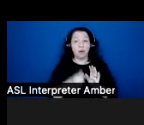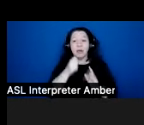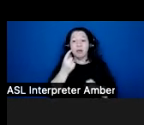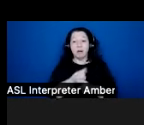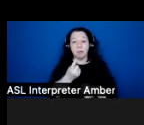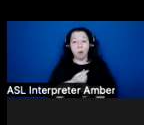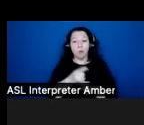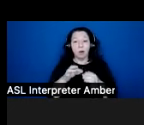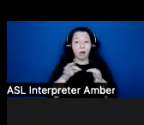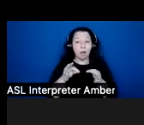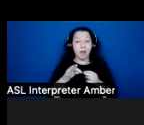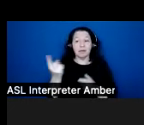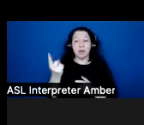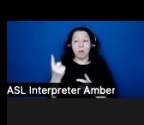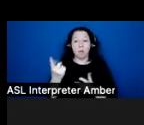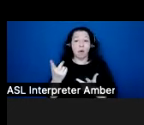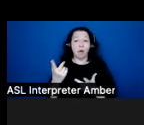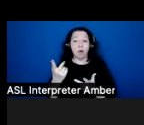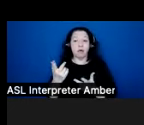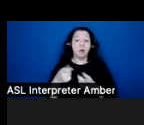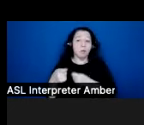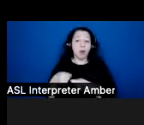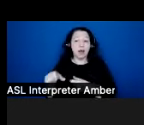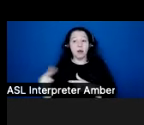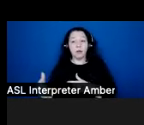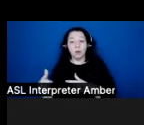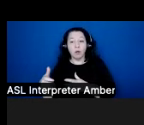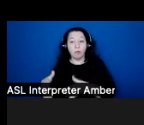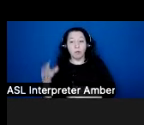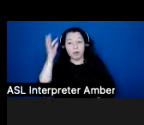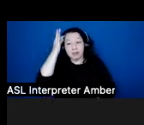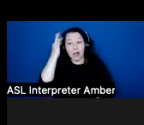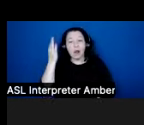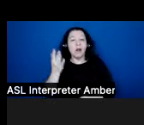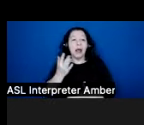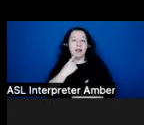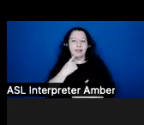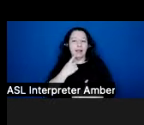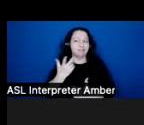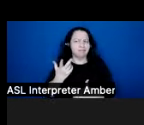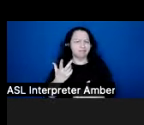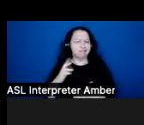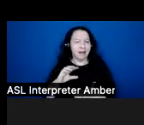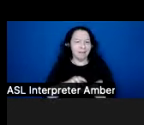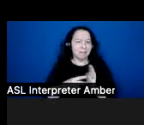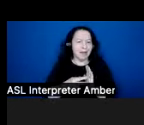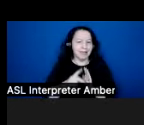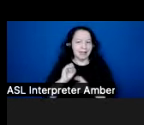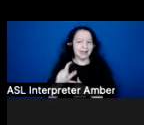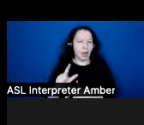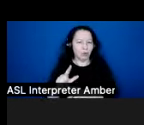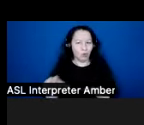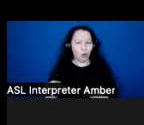someone that was braiding another's hair, implying sexuality within that context. Thanks, Alexandra. Fetishizing or feeling entitled to